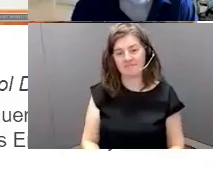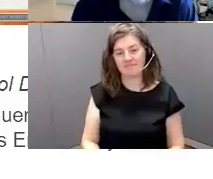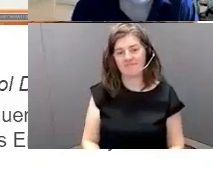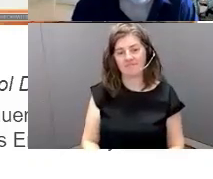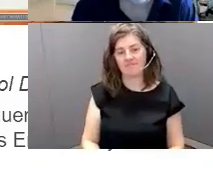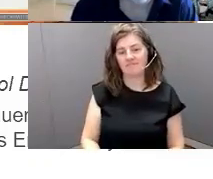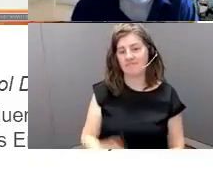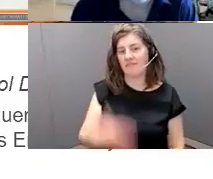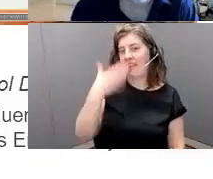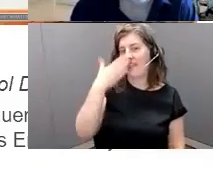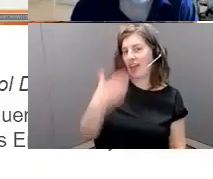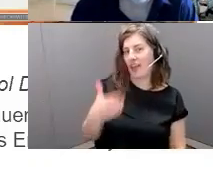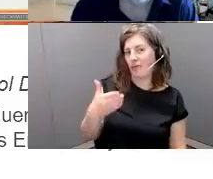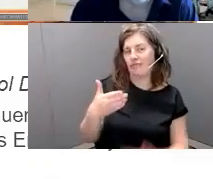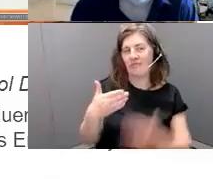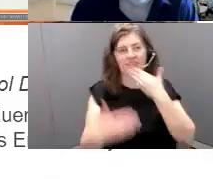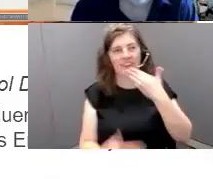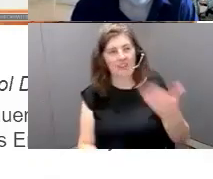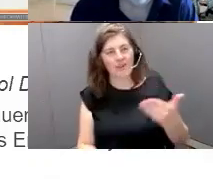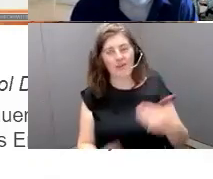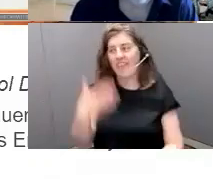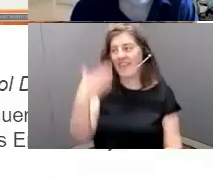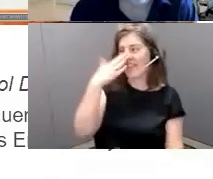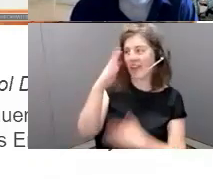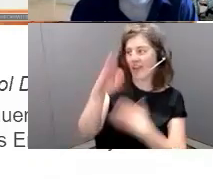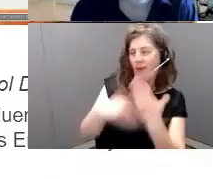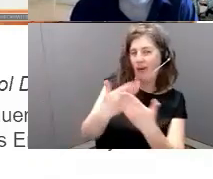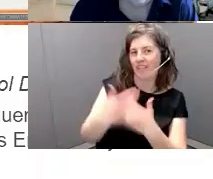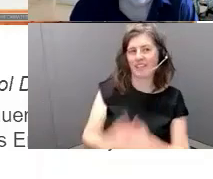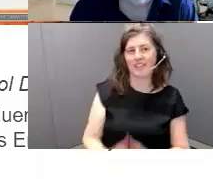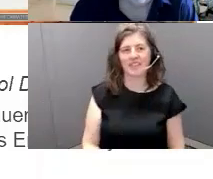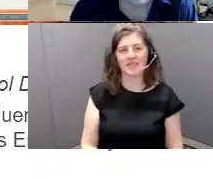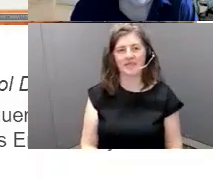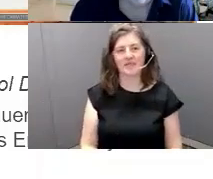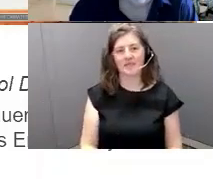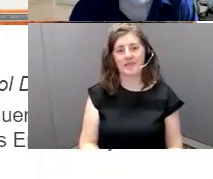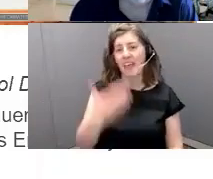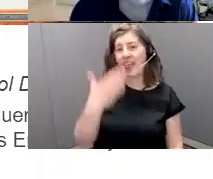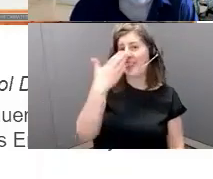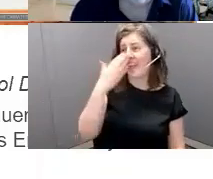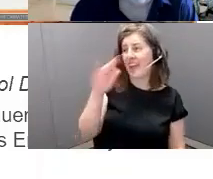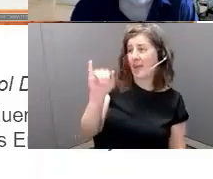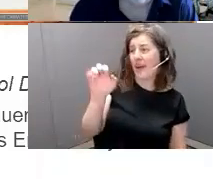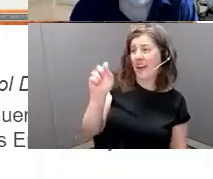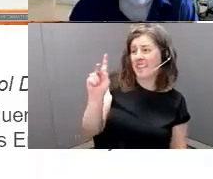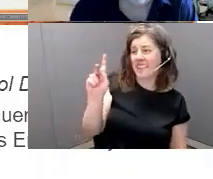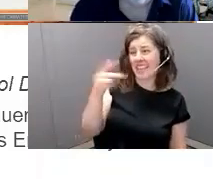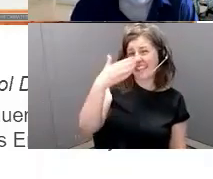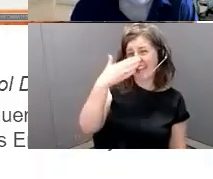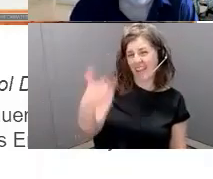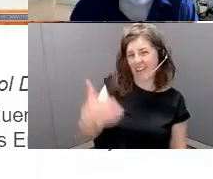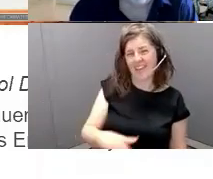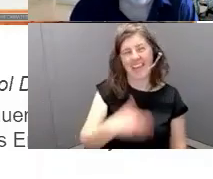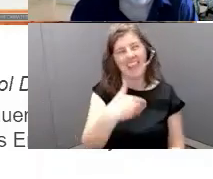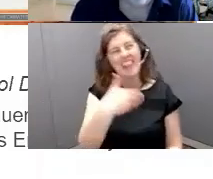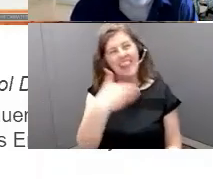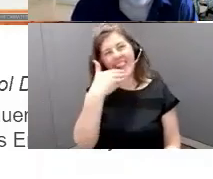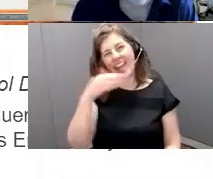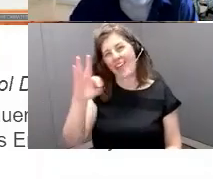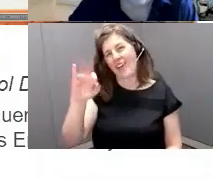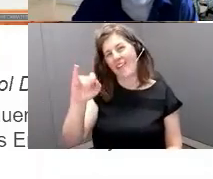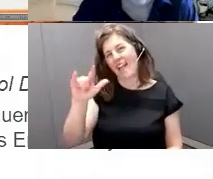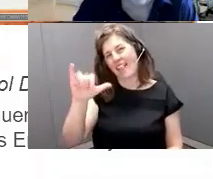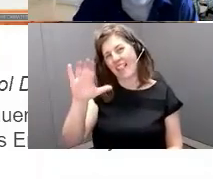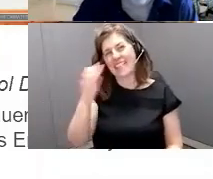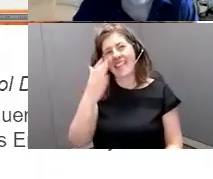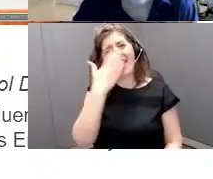Thank you. Thank you, everyone. And thank you, Isaac. Thank you, Felice. Thank you to the